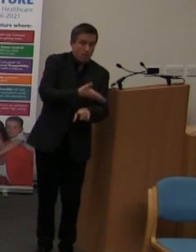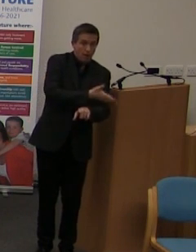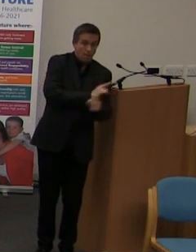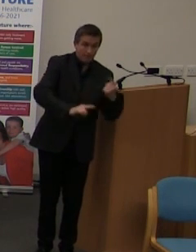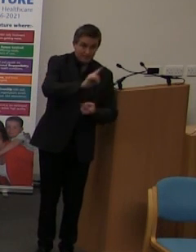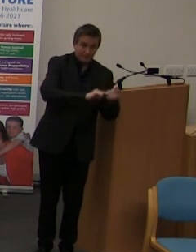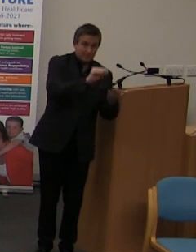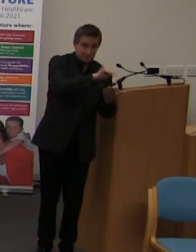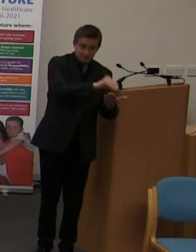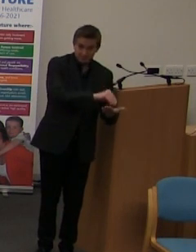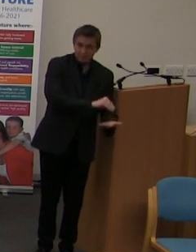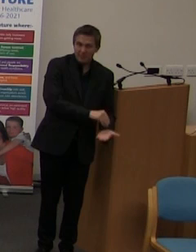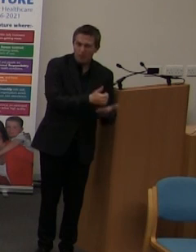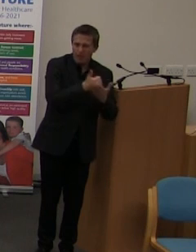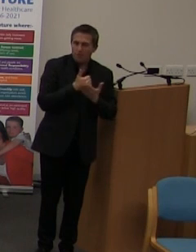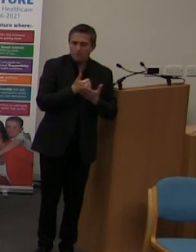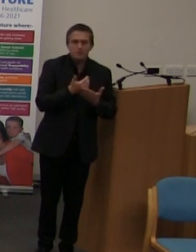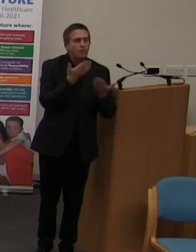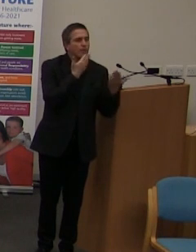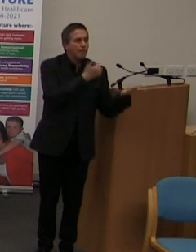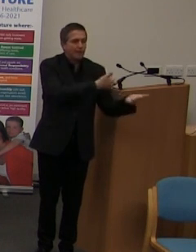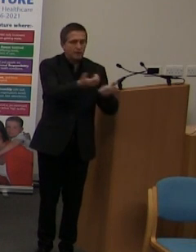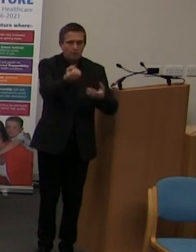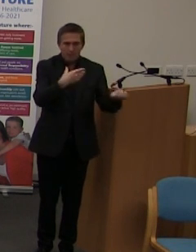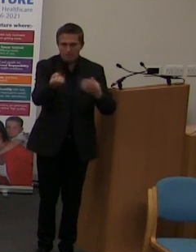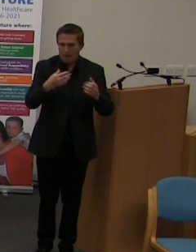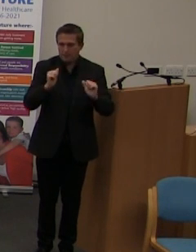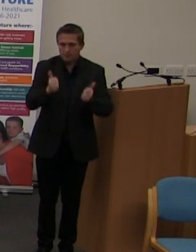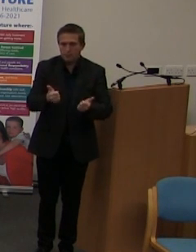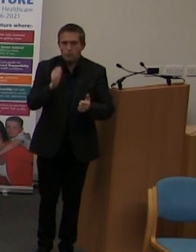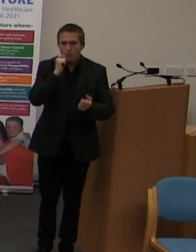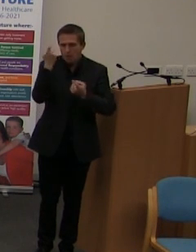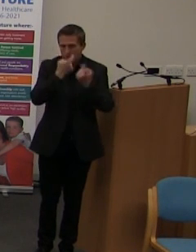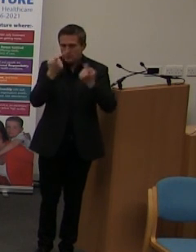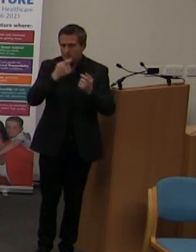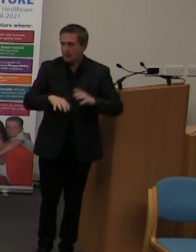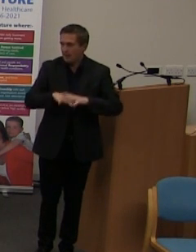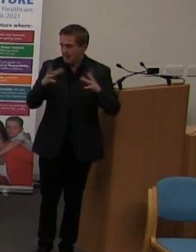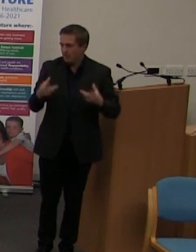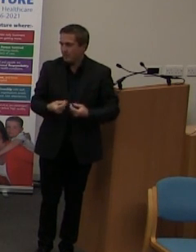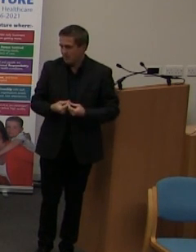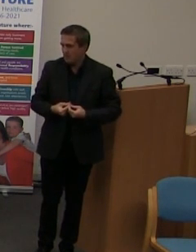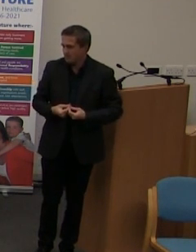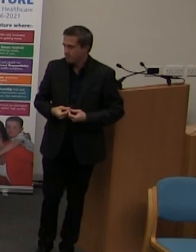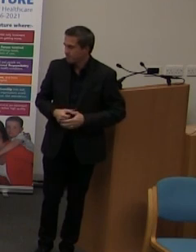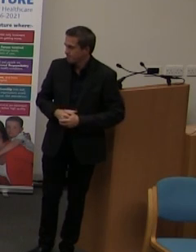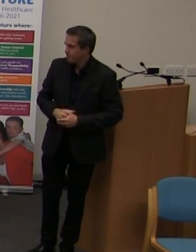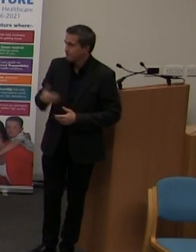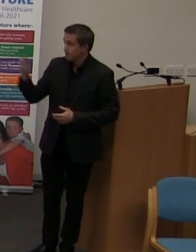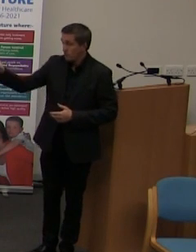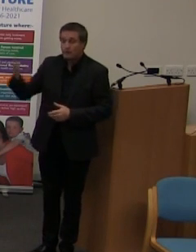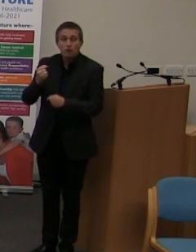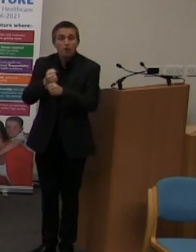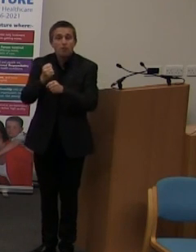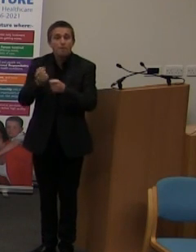with patients to actually help us. So thanks very much for that. We will look very carefully at all the things you've actually suggested. I'll now pass back